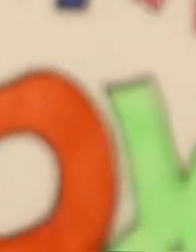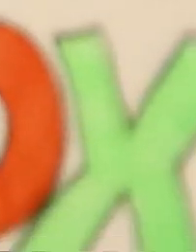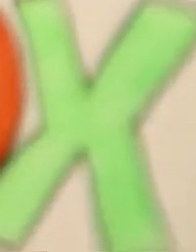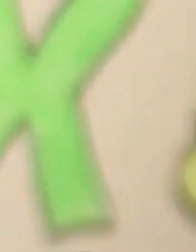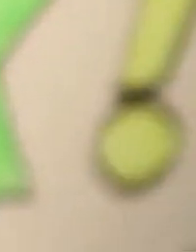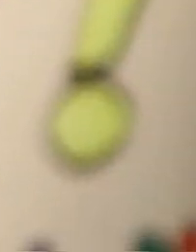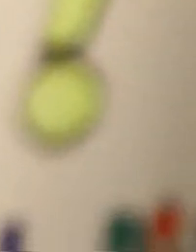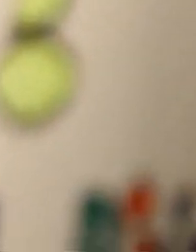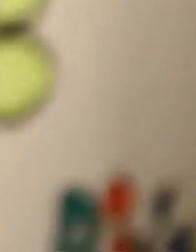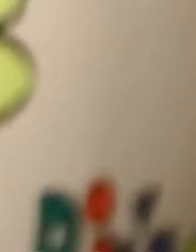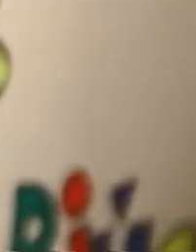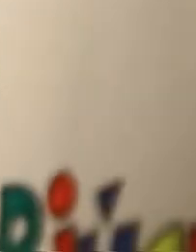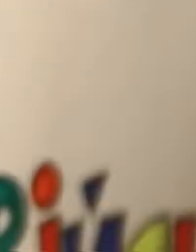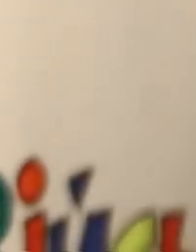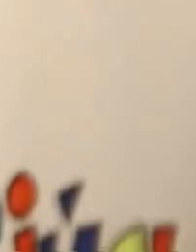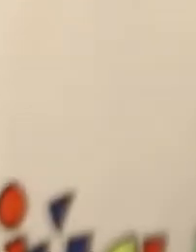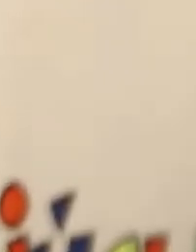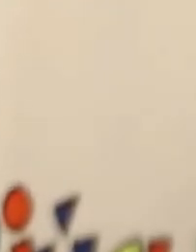foreign